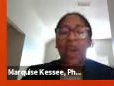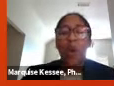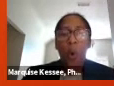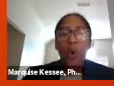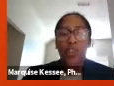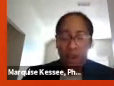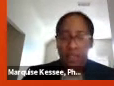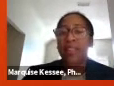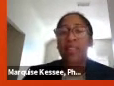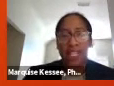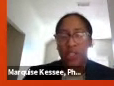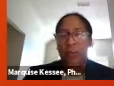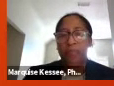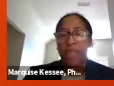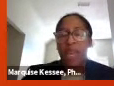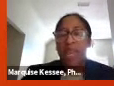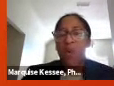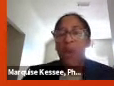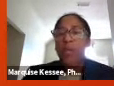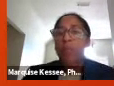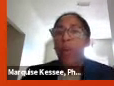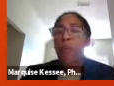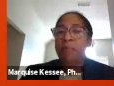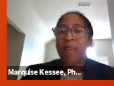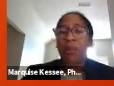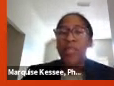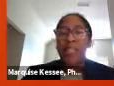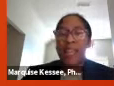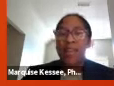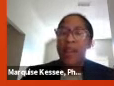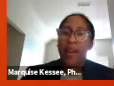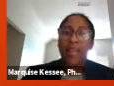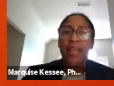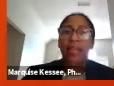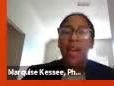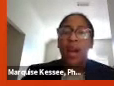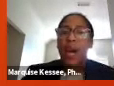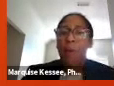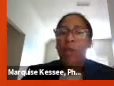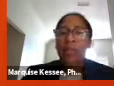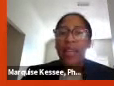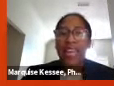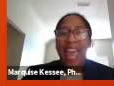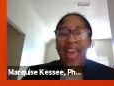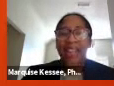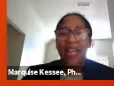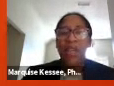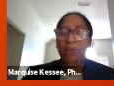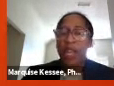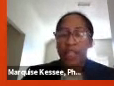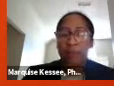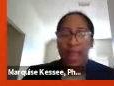means coarse articulation. And what we mean when we say that in higher ed, we're looking at